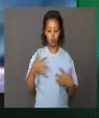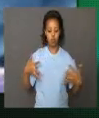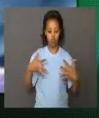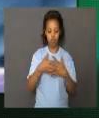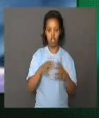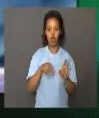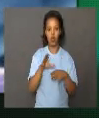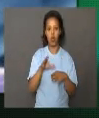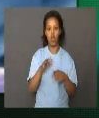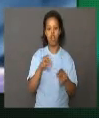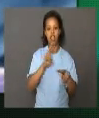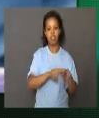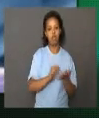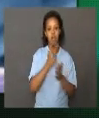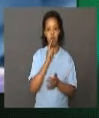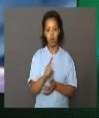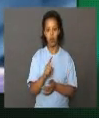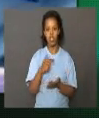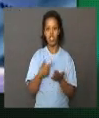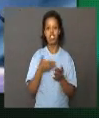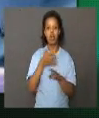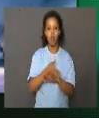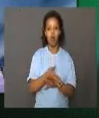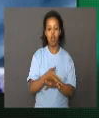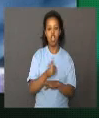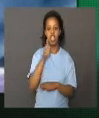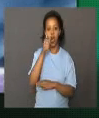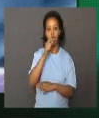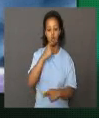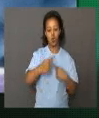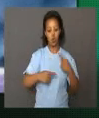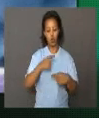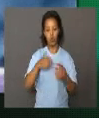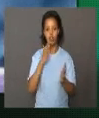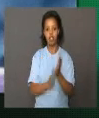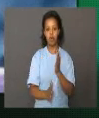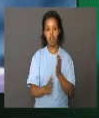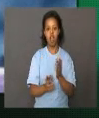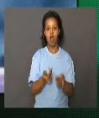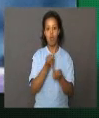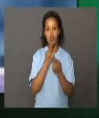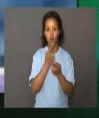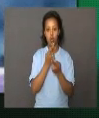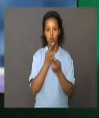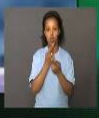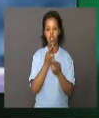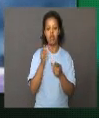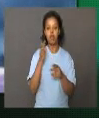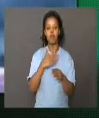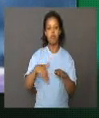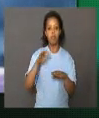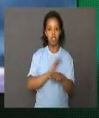Attachment is a specific binding process between proteins on the surface of the